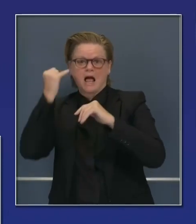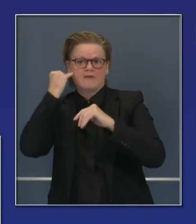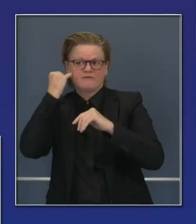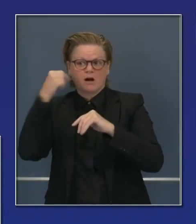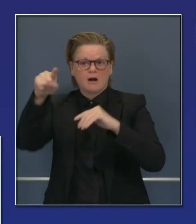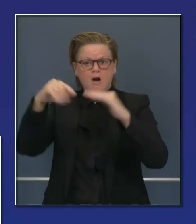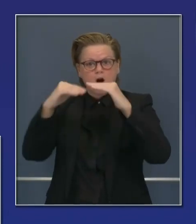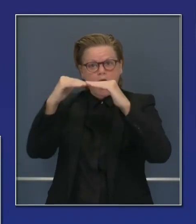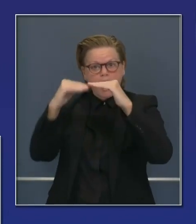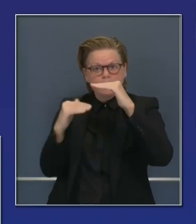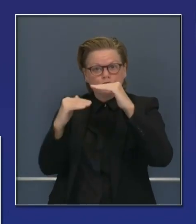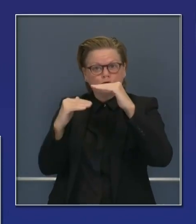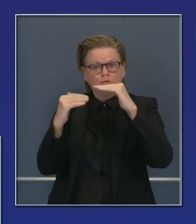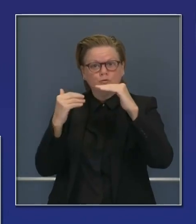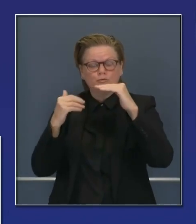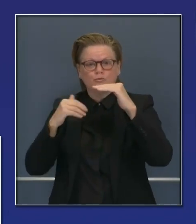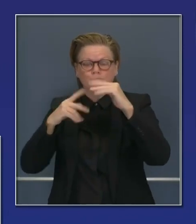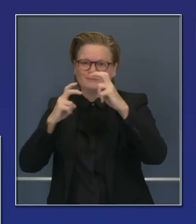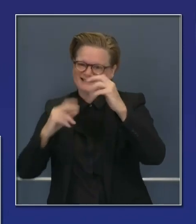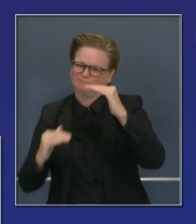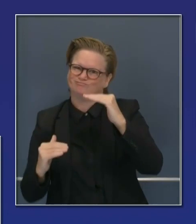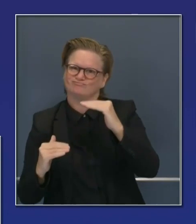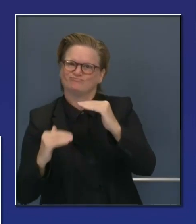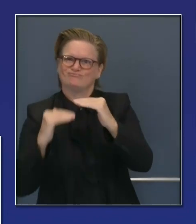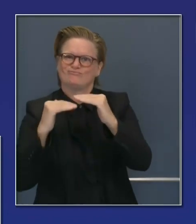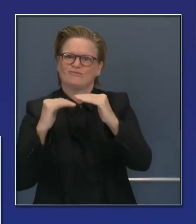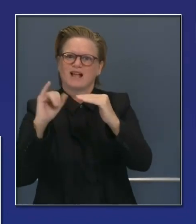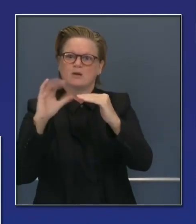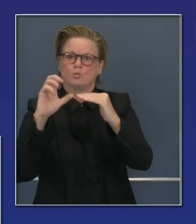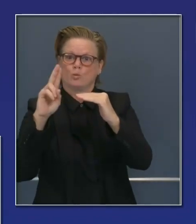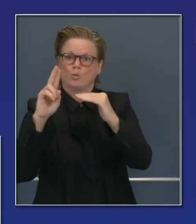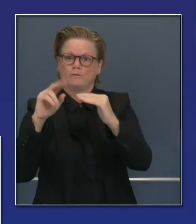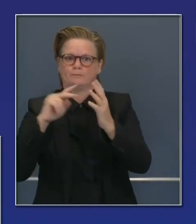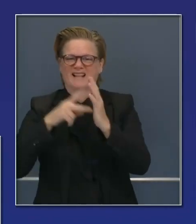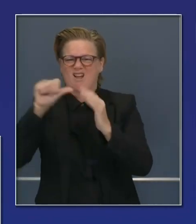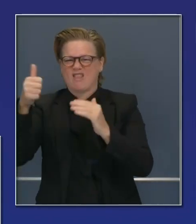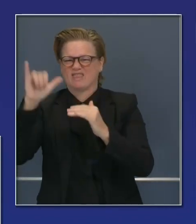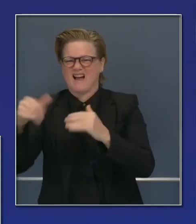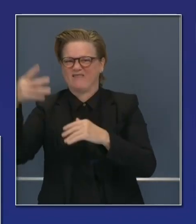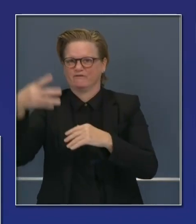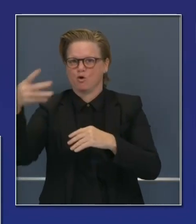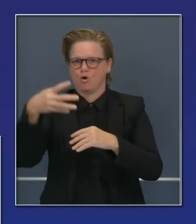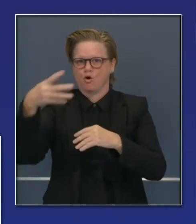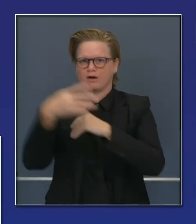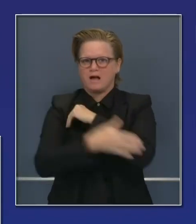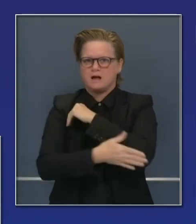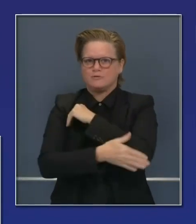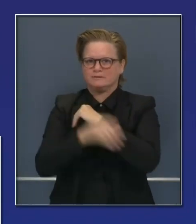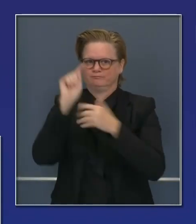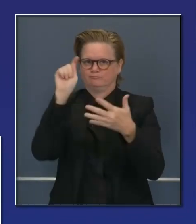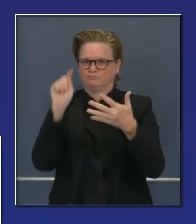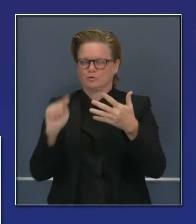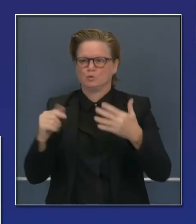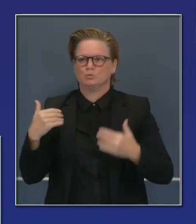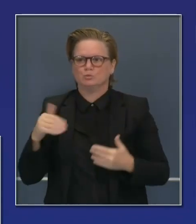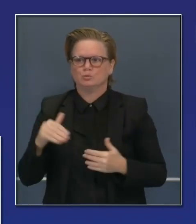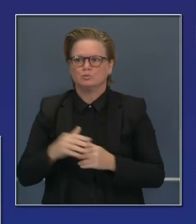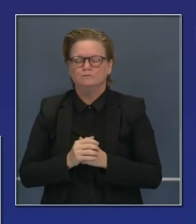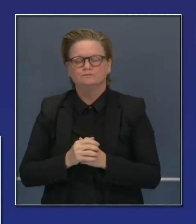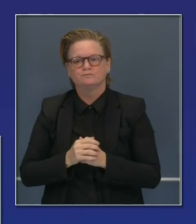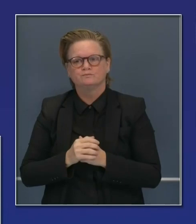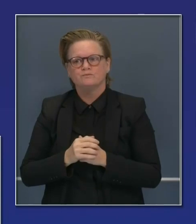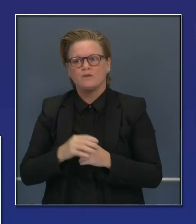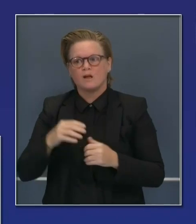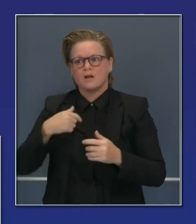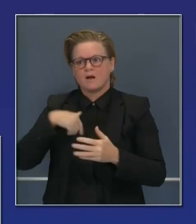reminding you none of us live in the aggregate, but in these regions where we all reside, 40 million of us. The ICU capacity